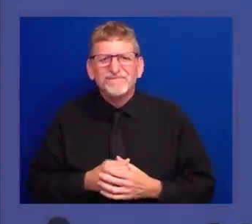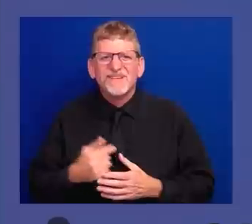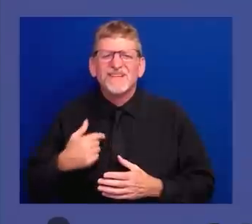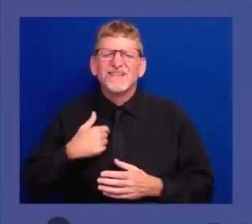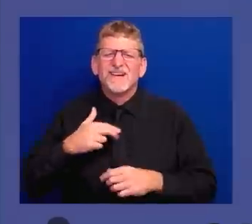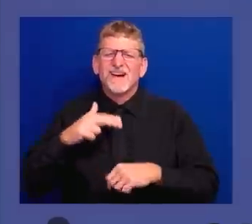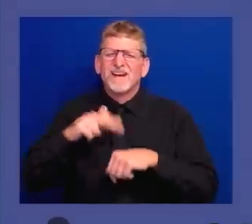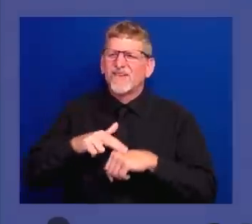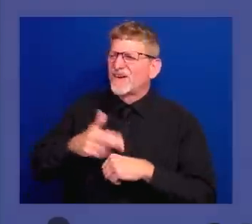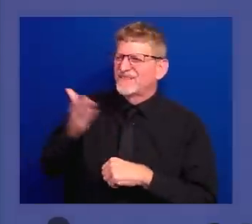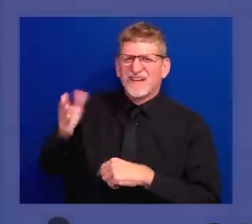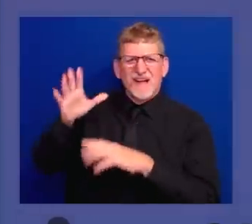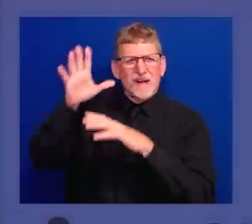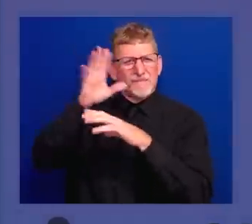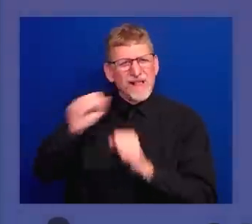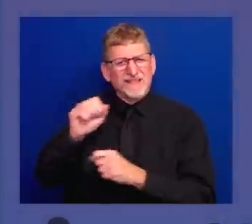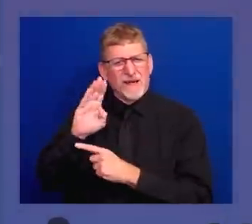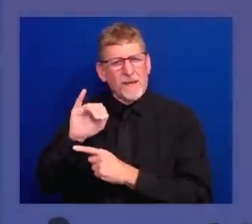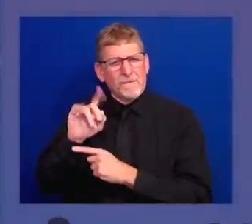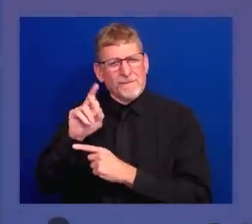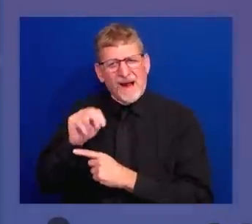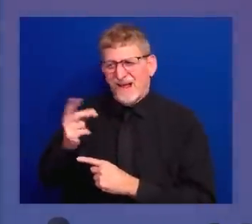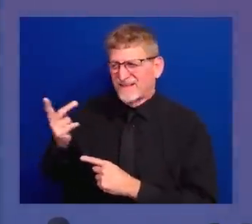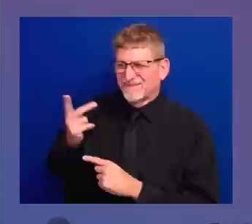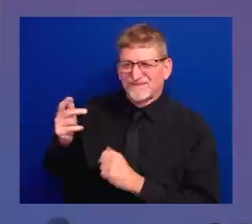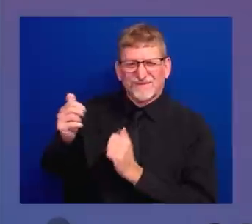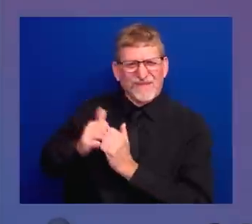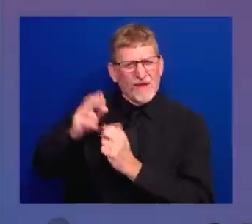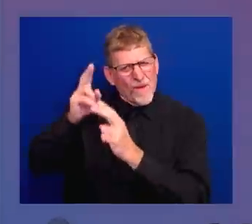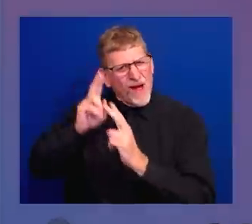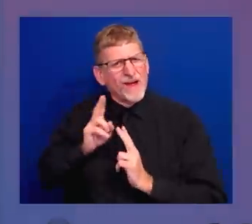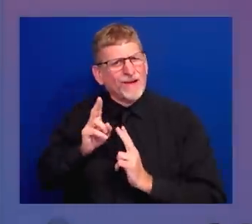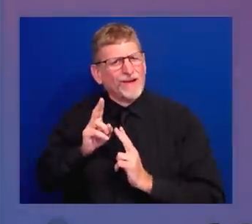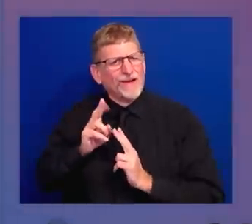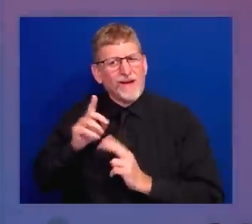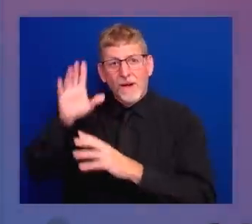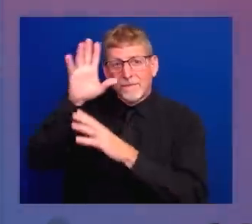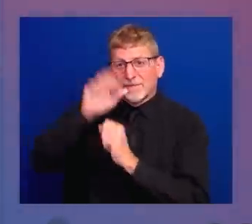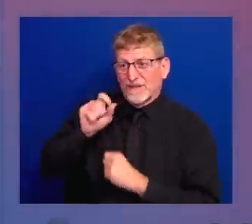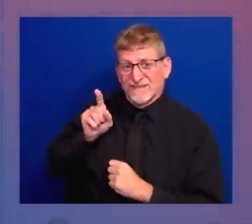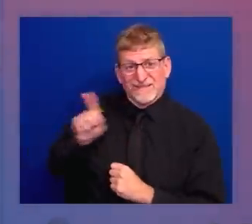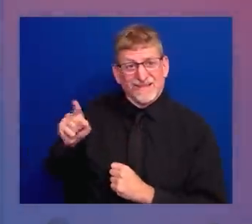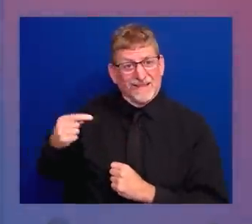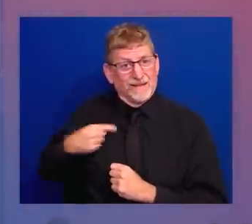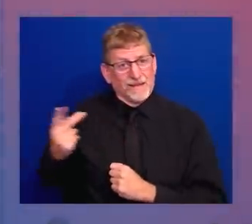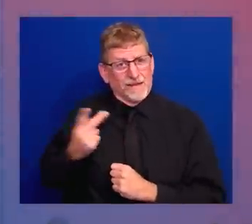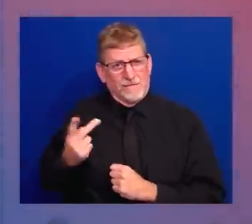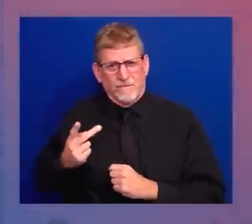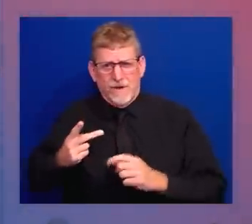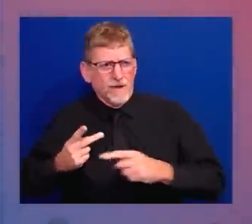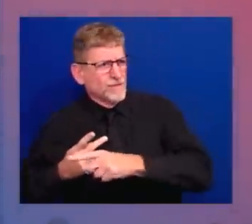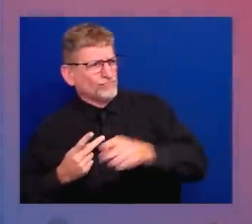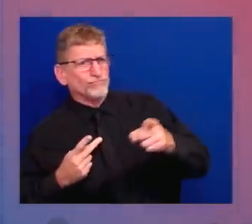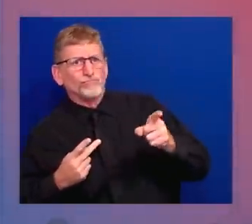The president and I and our group, including our members of Congress, Mark,